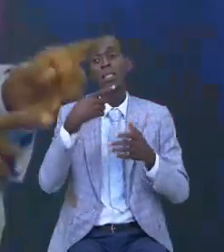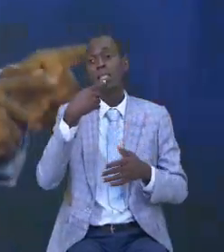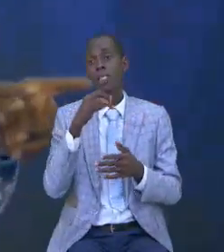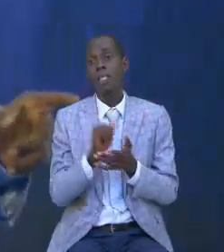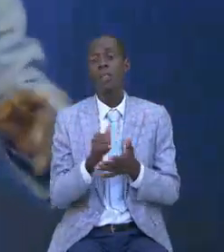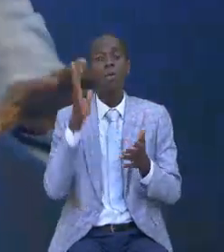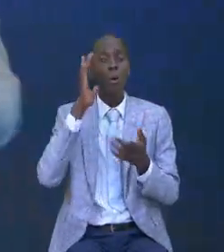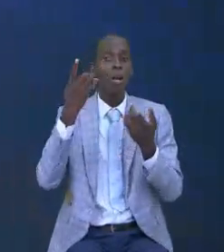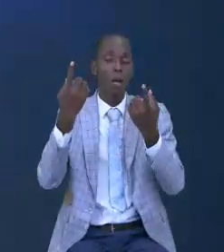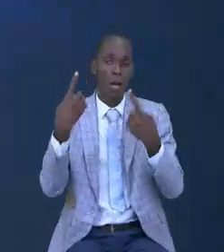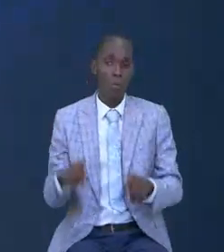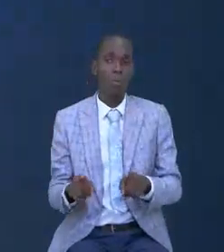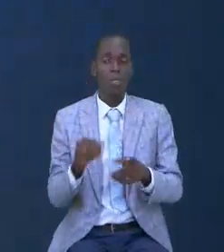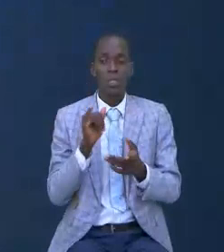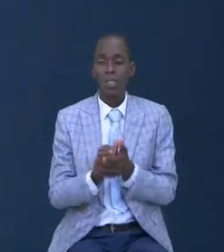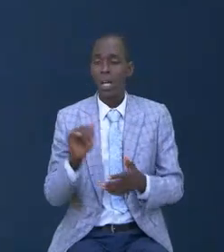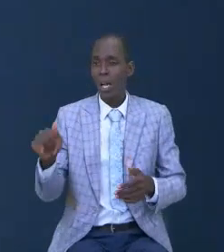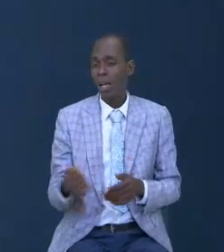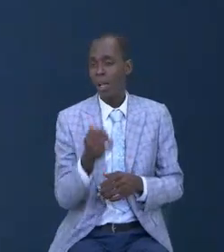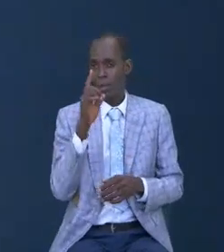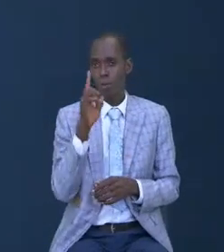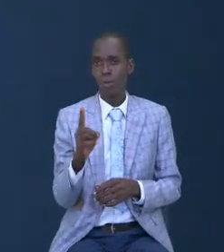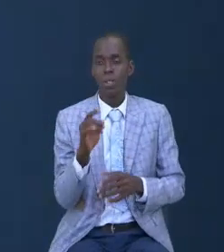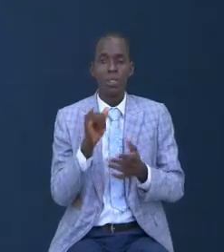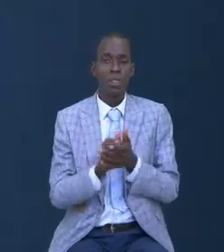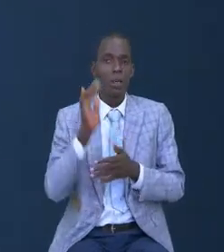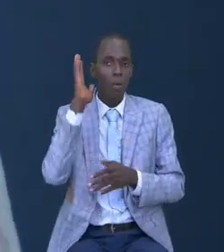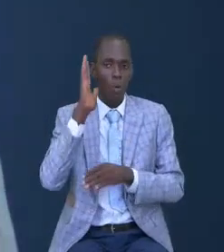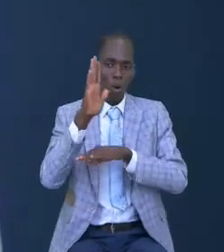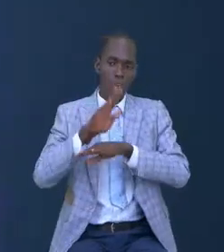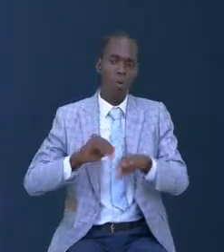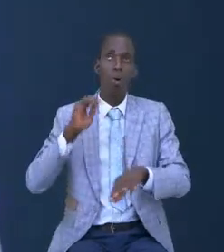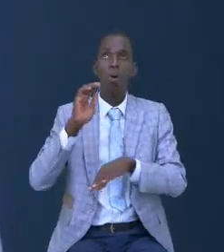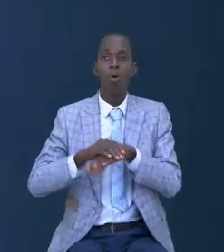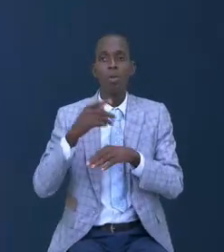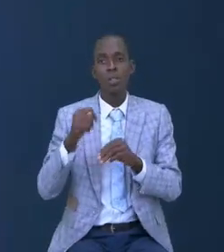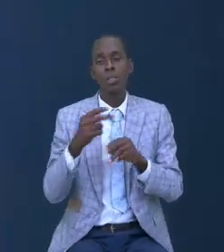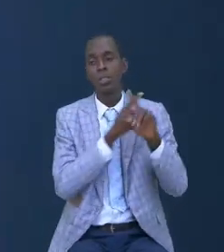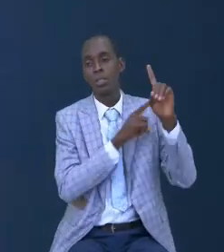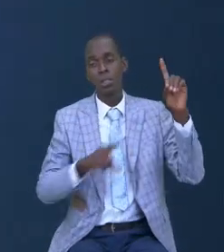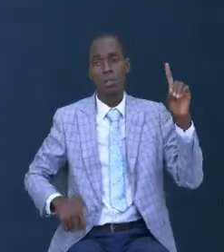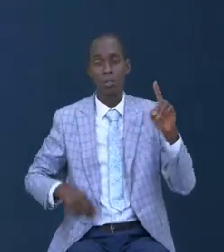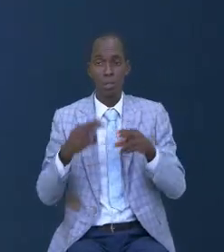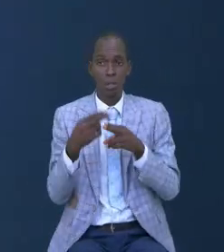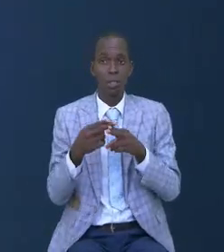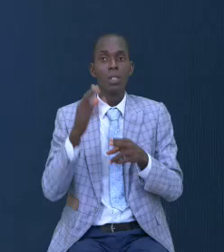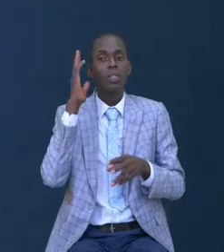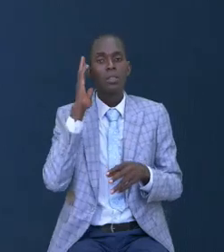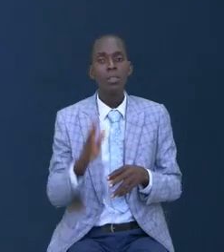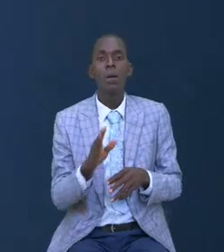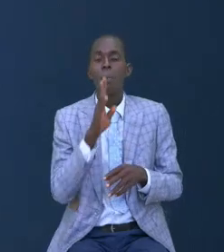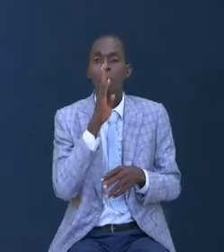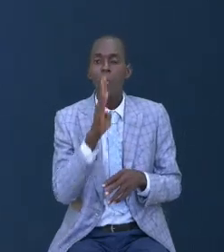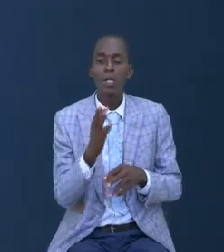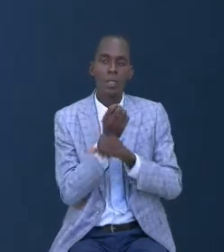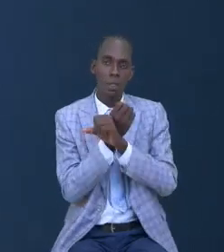to pass that whosoever shall call on the name of the Lord shall